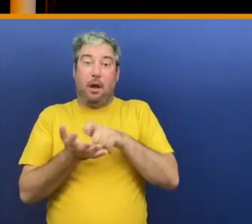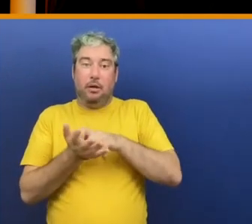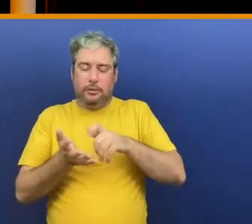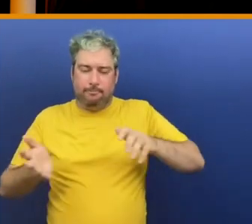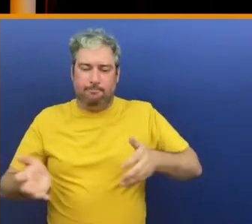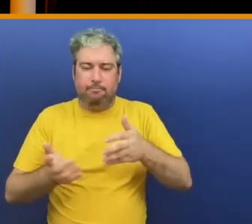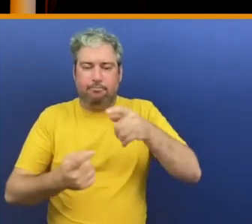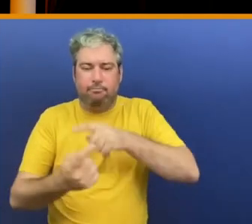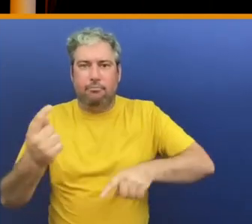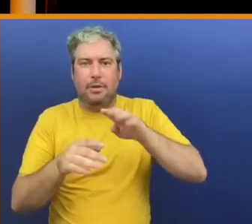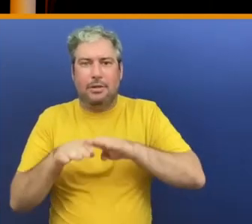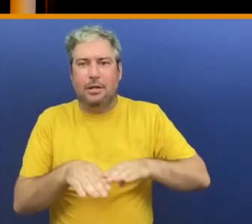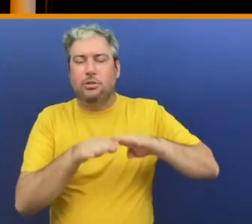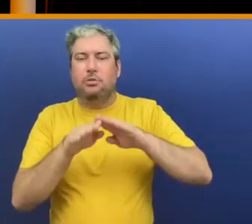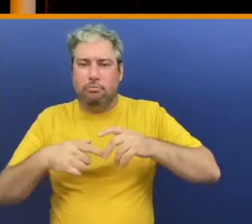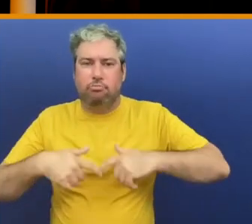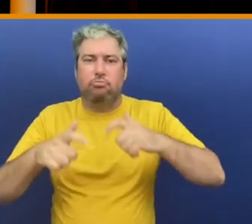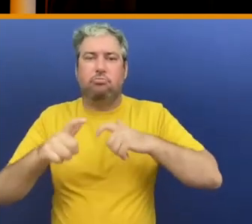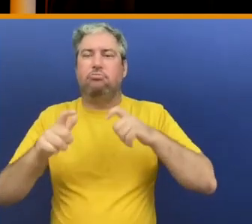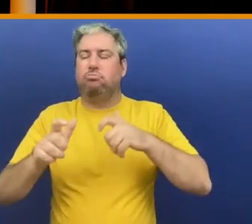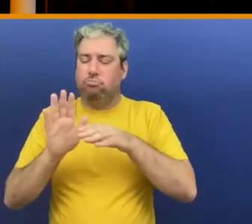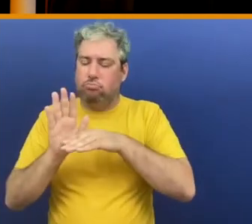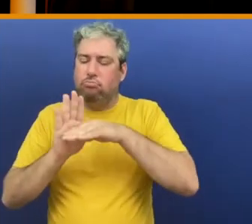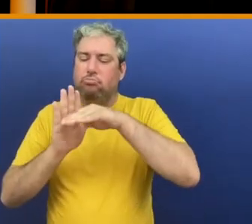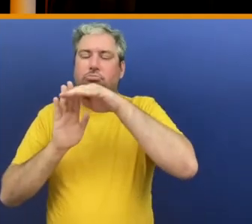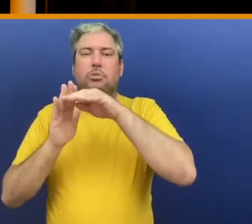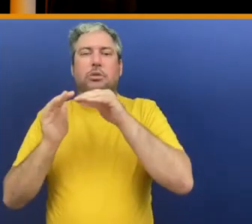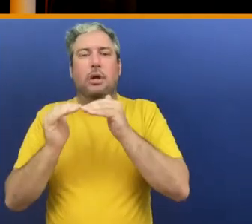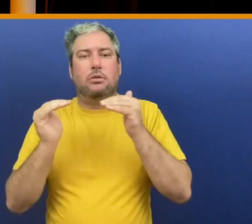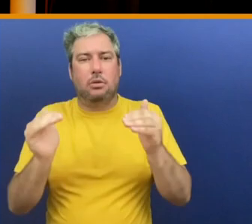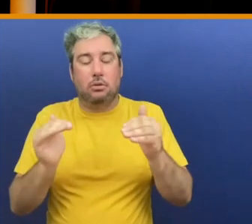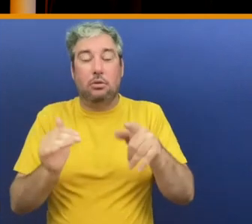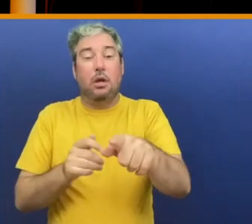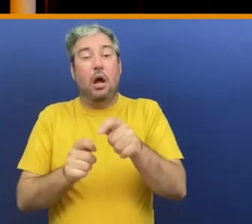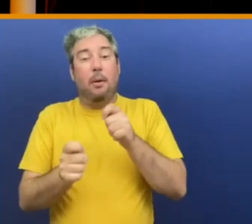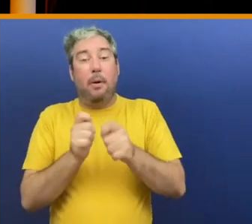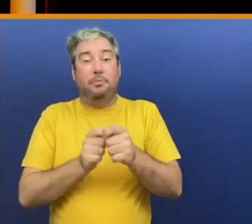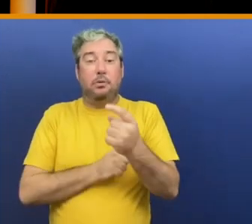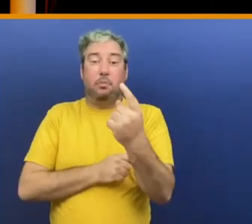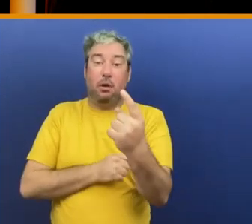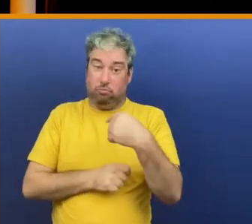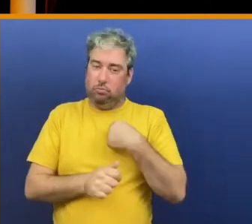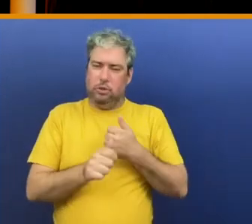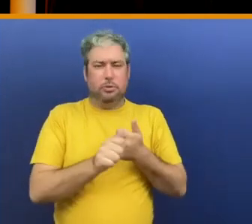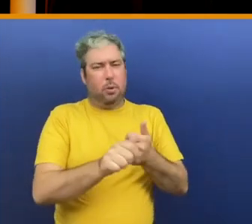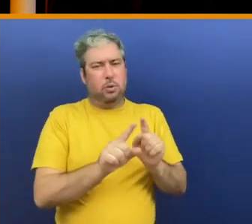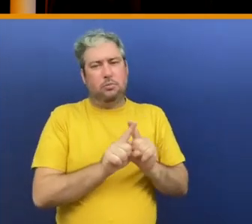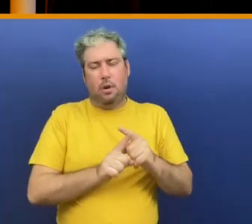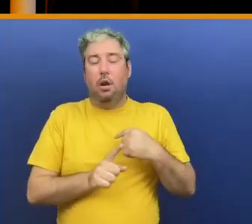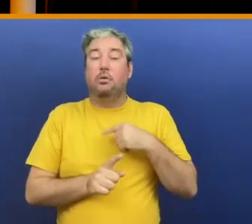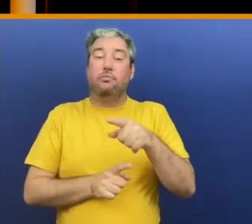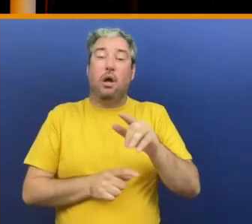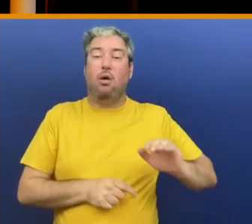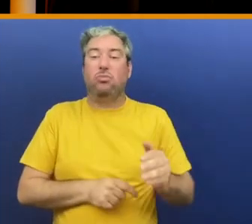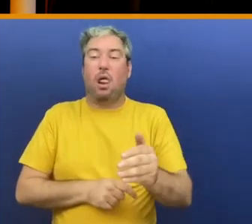Amendment 1, which I also support, adds agricultural standards to this list, preventing a race to the bottom in food and farming,